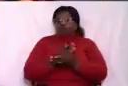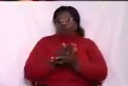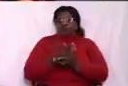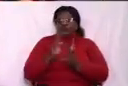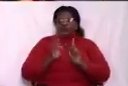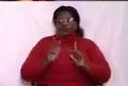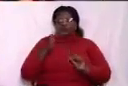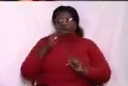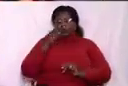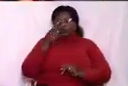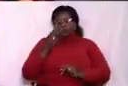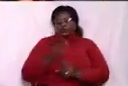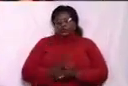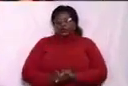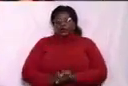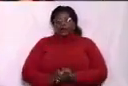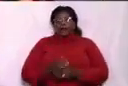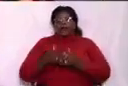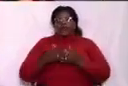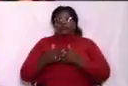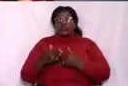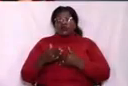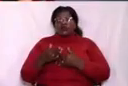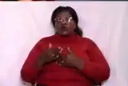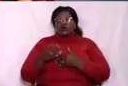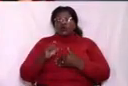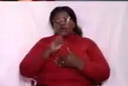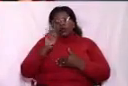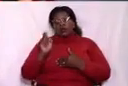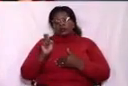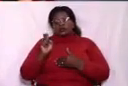viewers before we share the